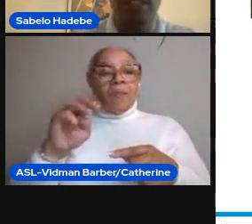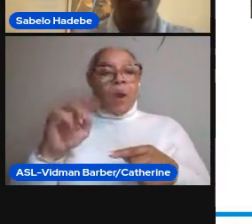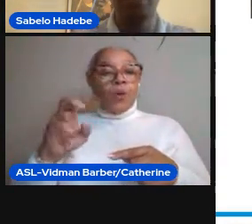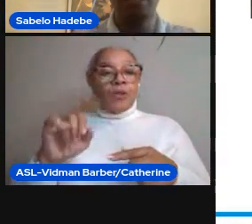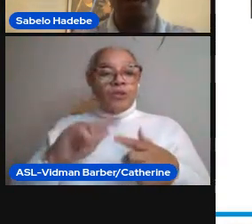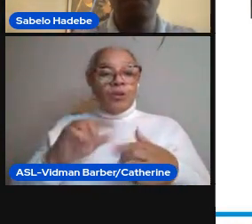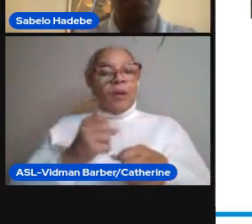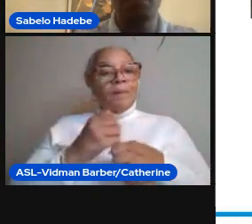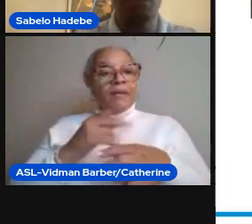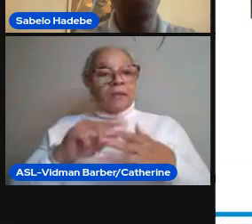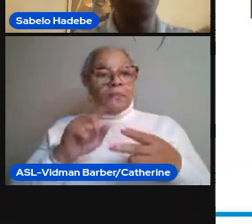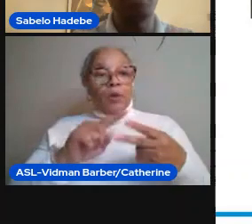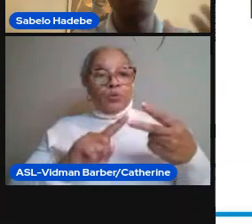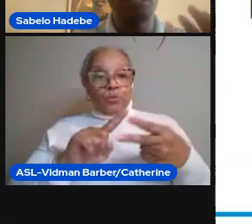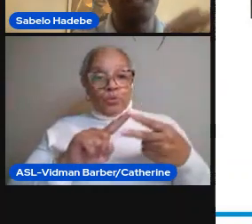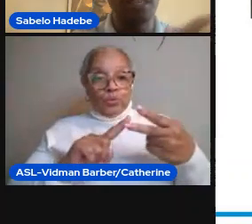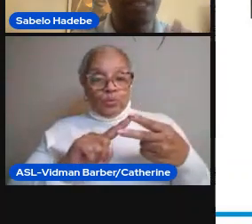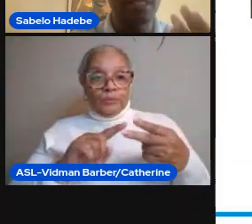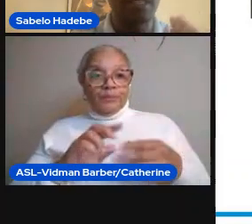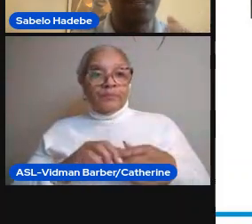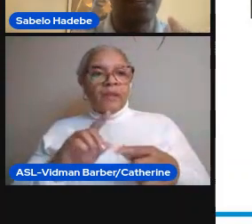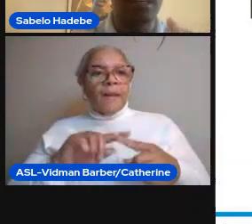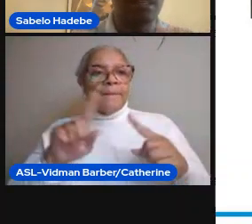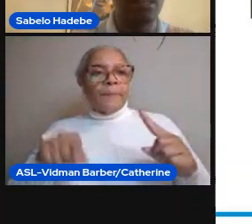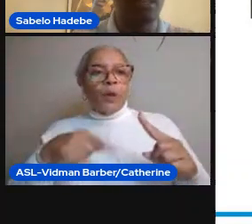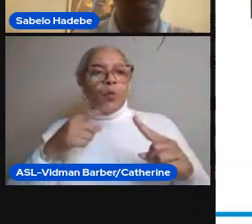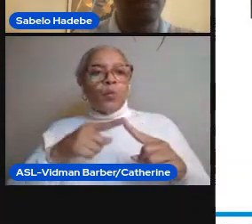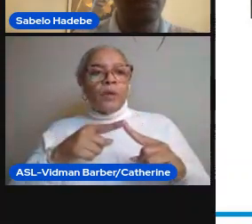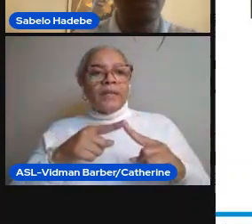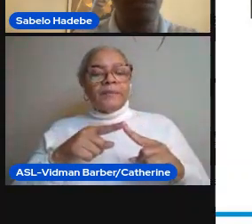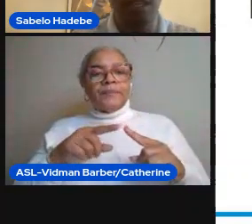byproduct. But when it takes